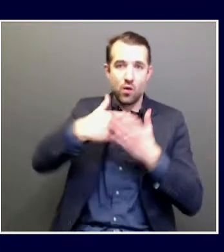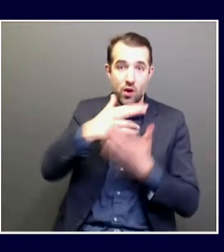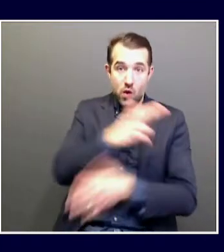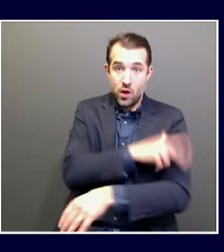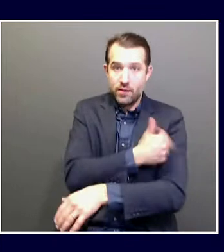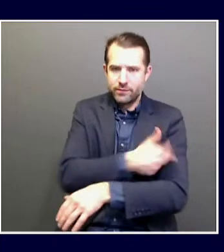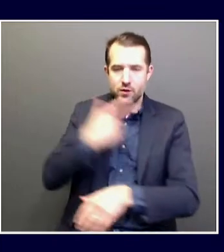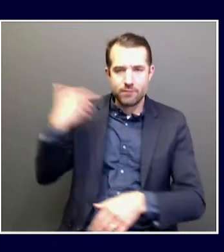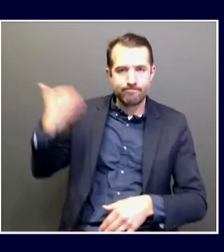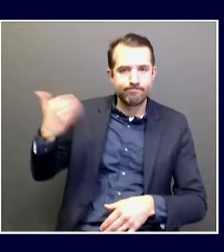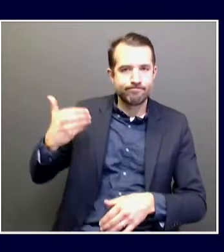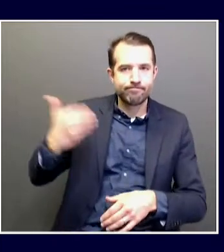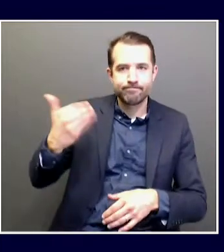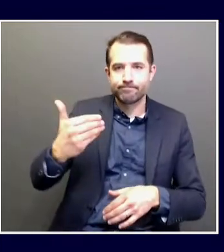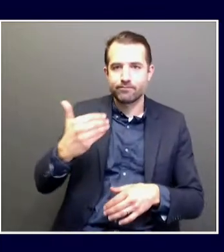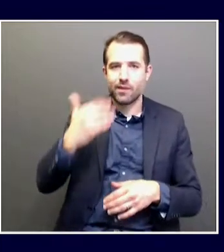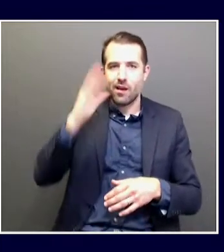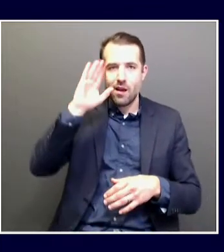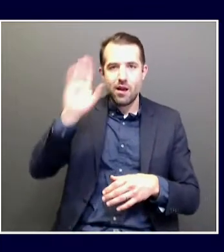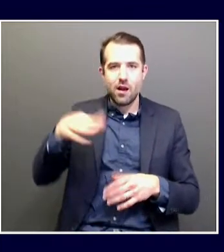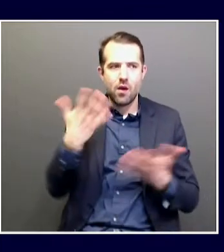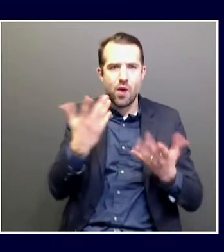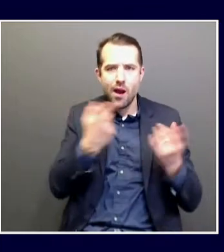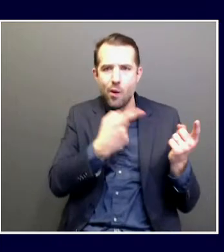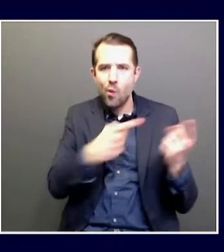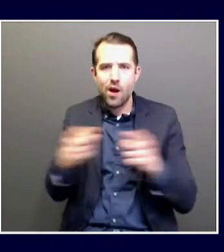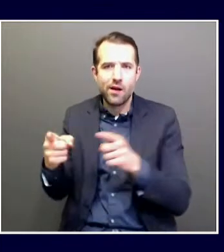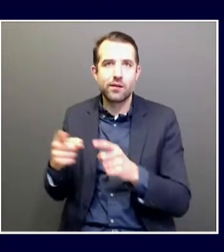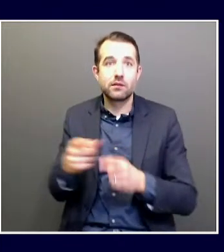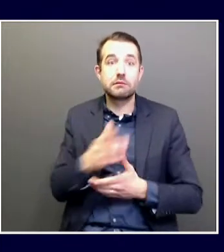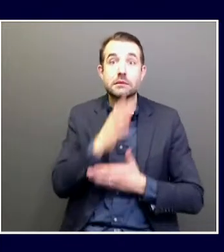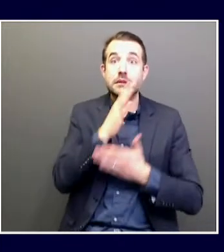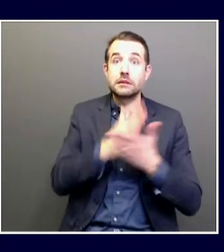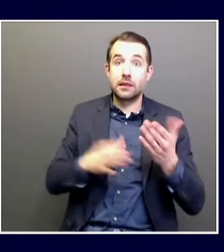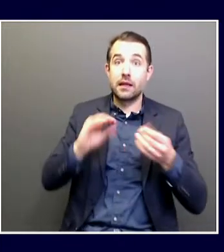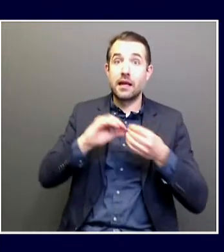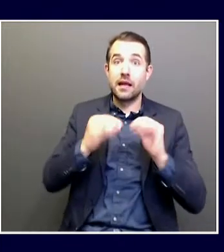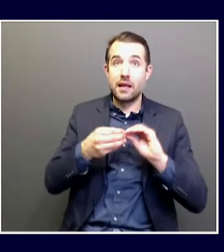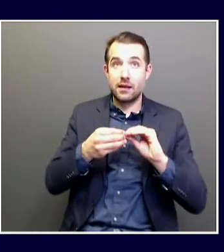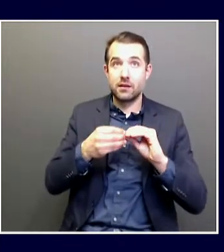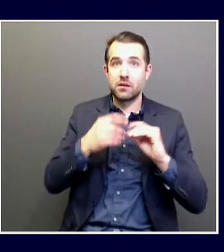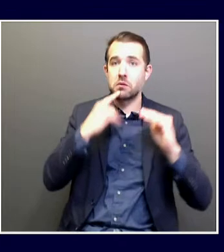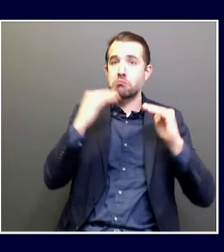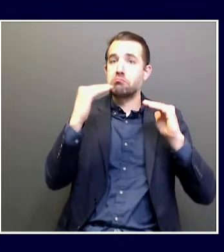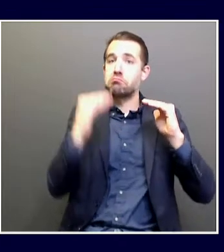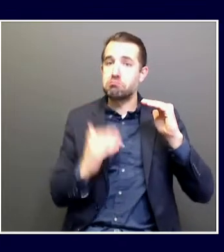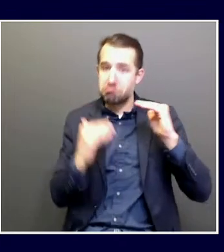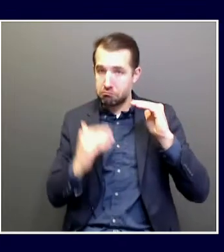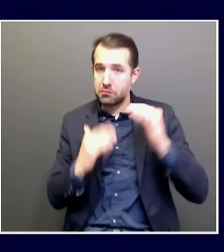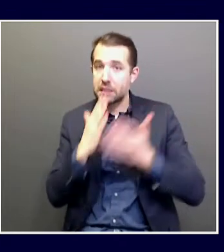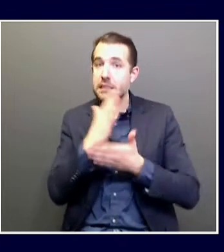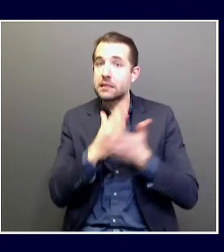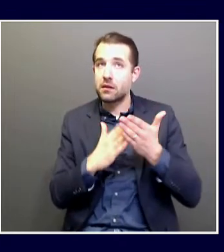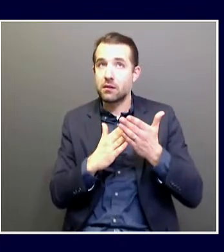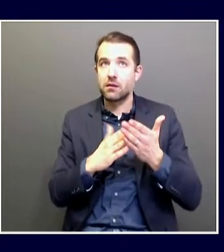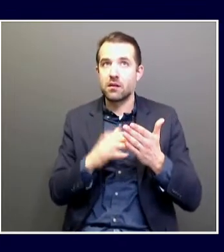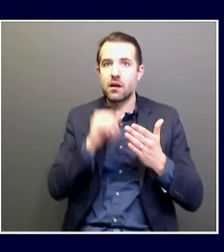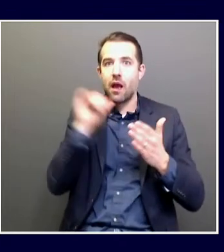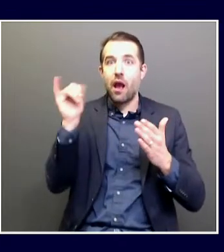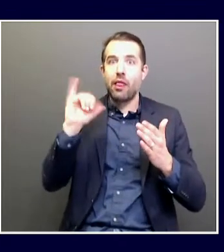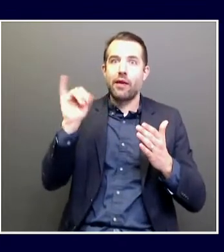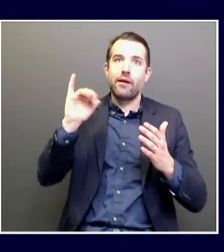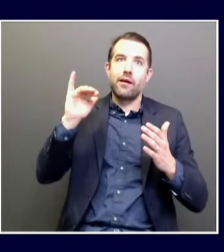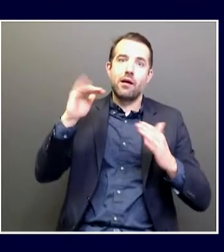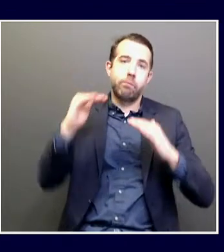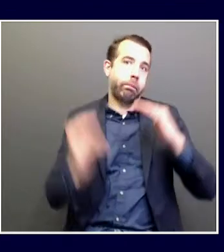We do know that there has been some slight alleviation. I don't know if this is a trend, but a slight alleviation in some of the pressure. But part